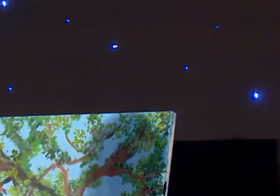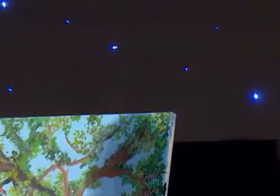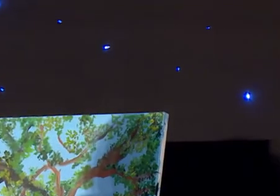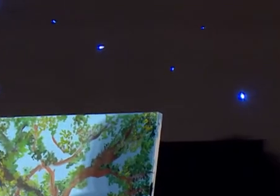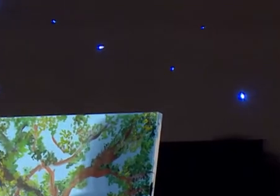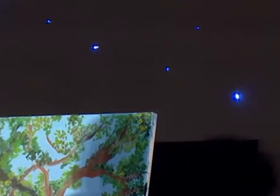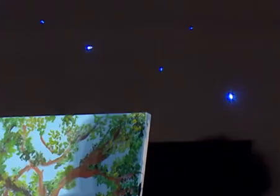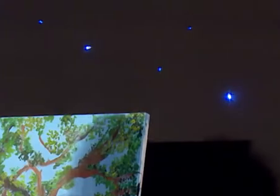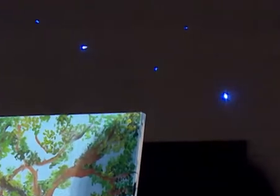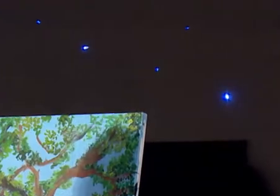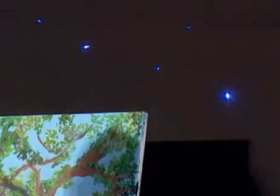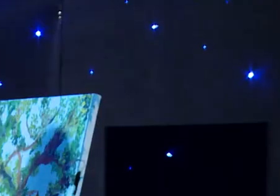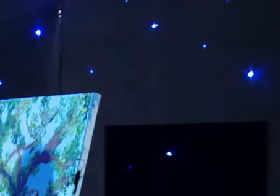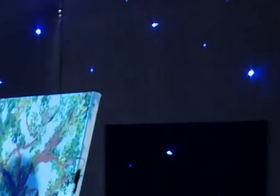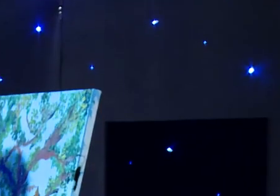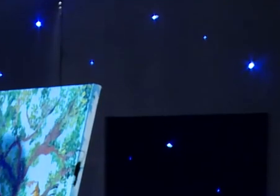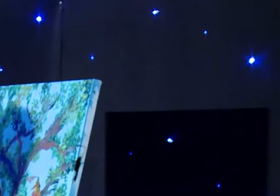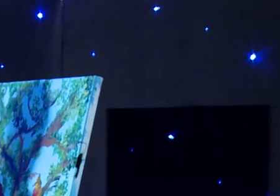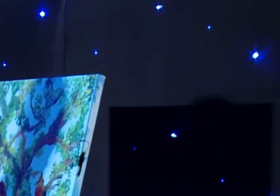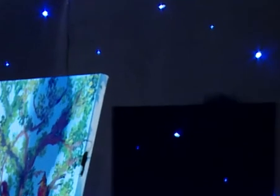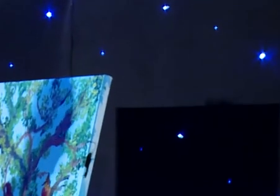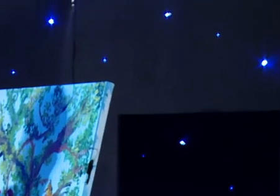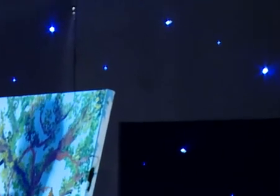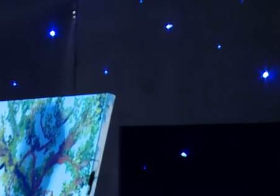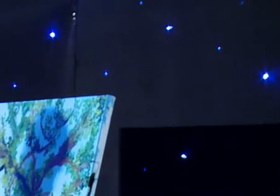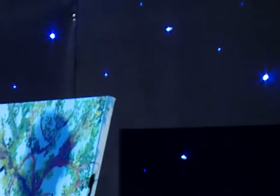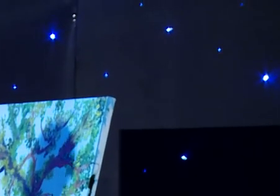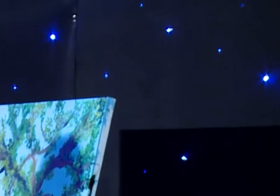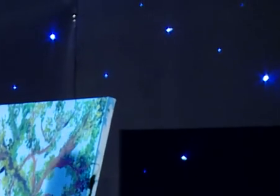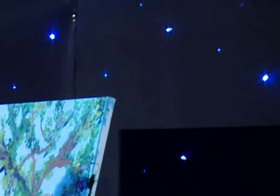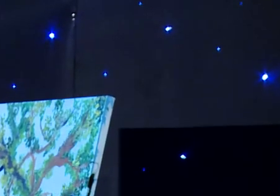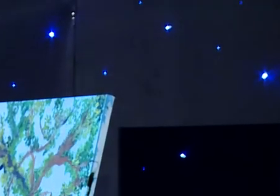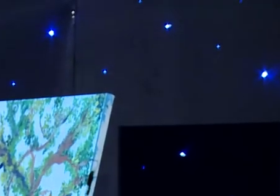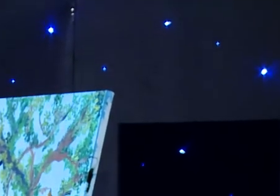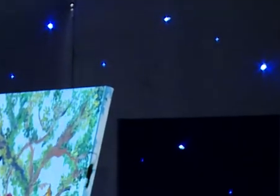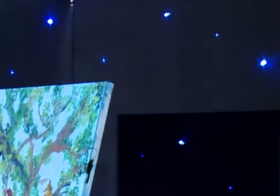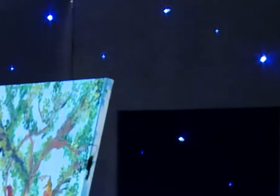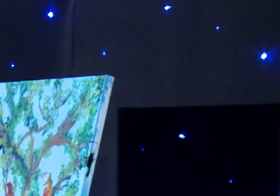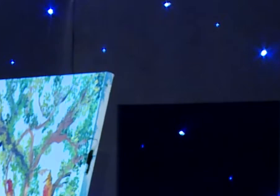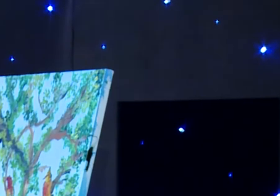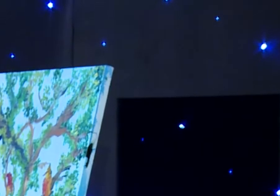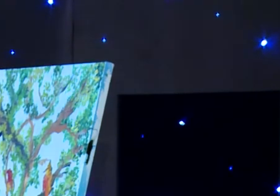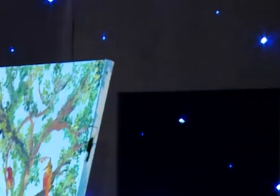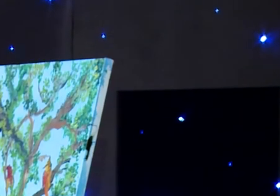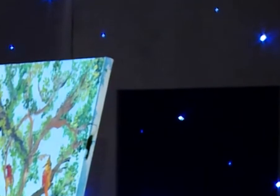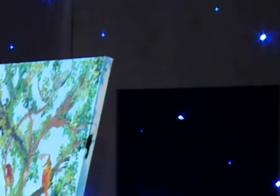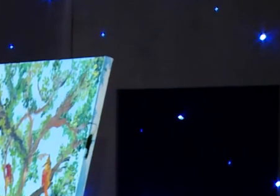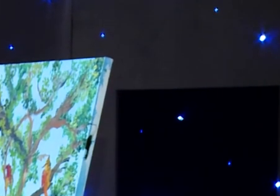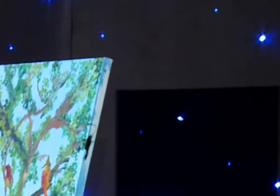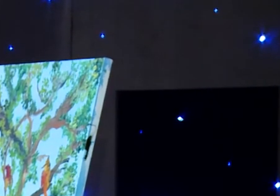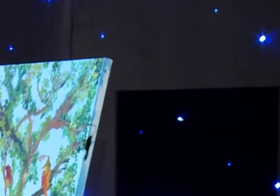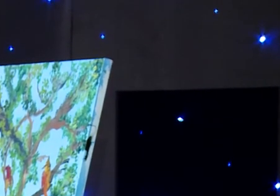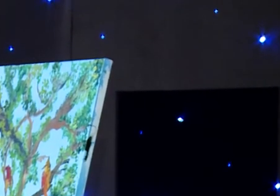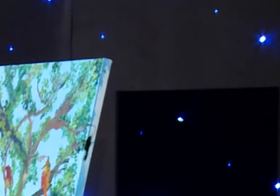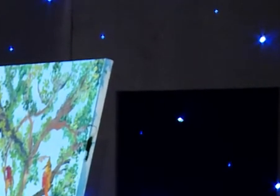So here we are at the end of IIS 2015, and